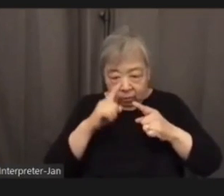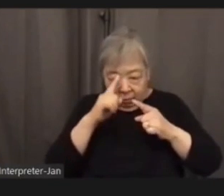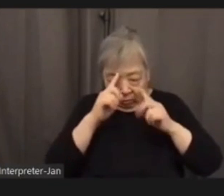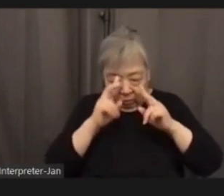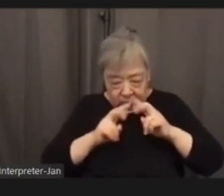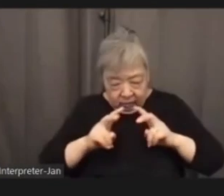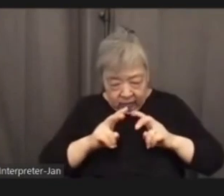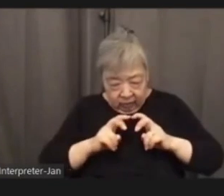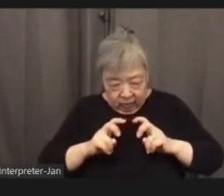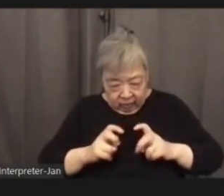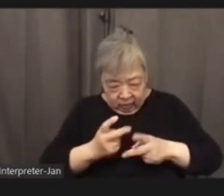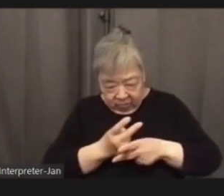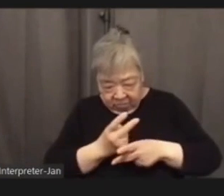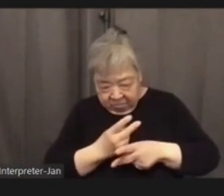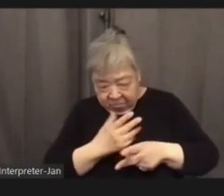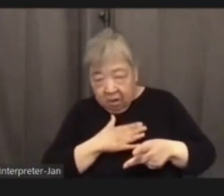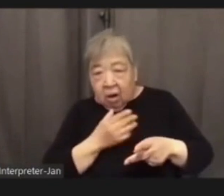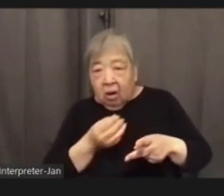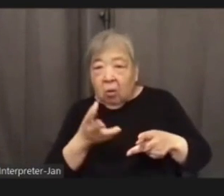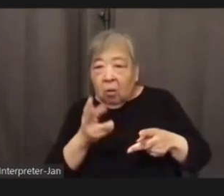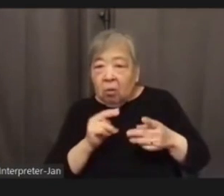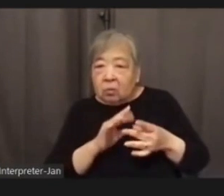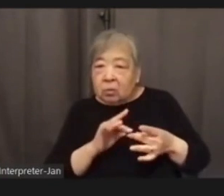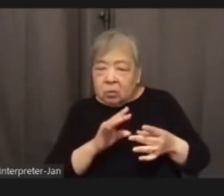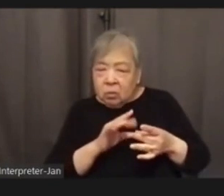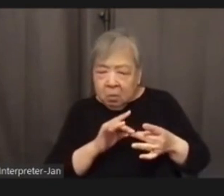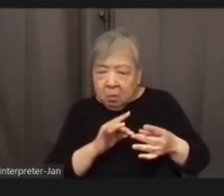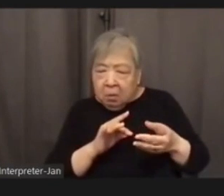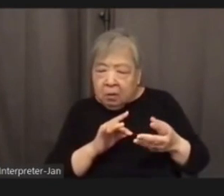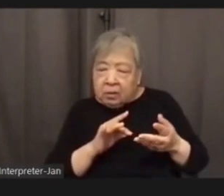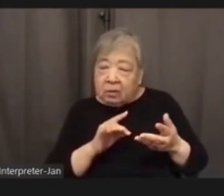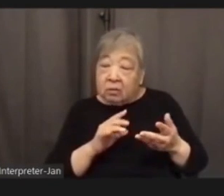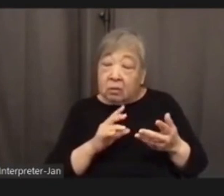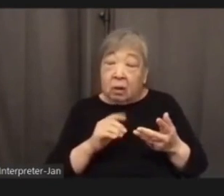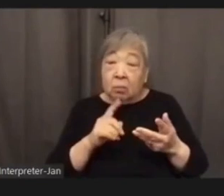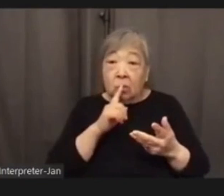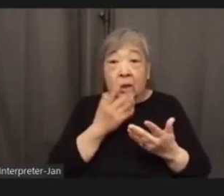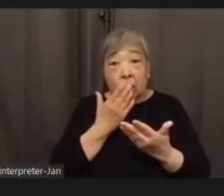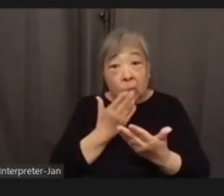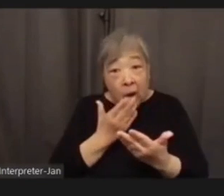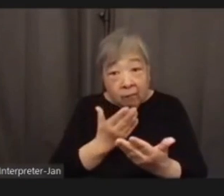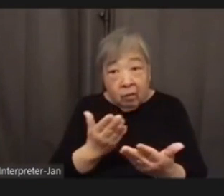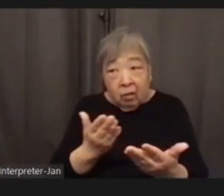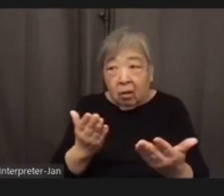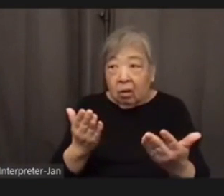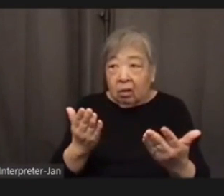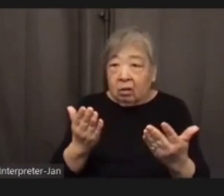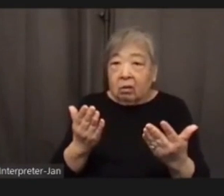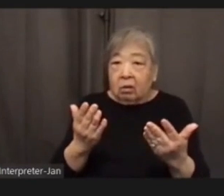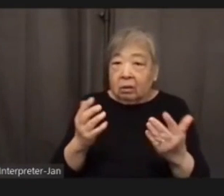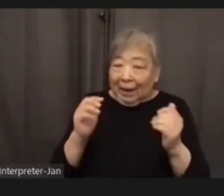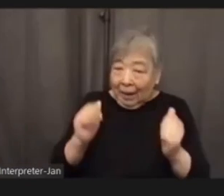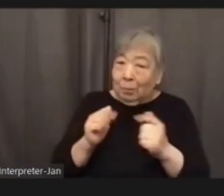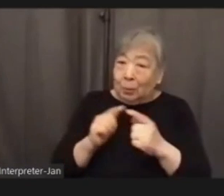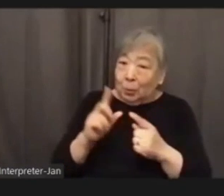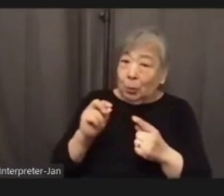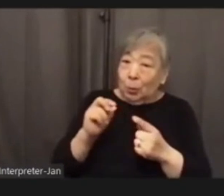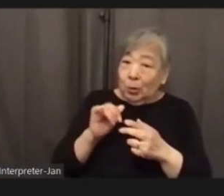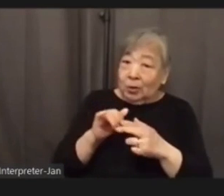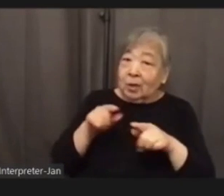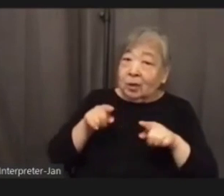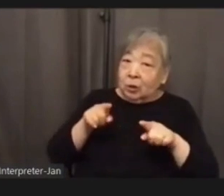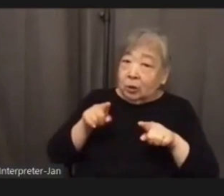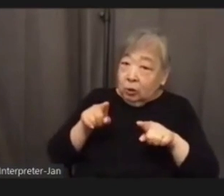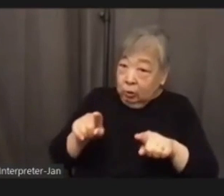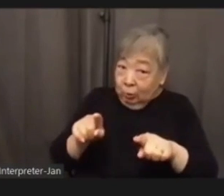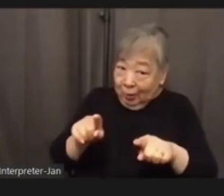stories. So I'm really grateful for being able to do this at this moment in my life where I'm still